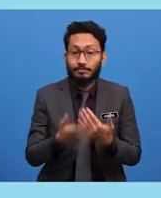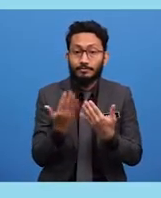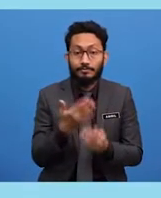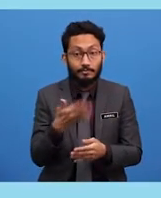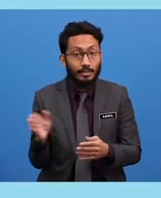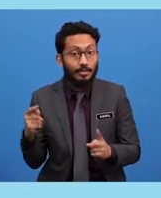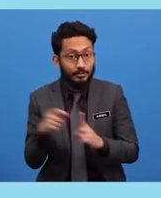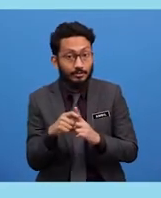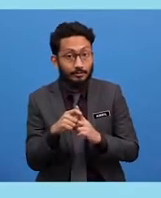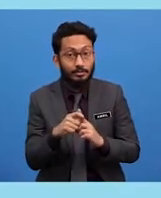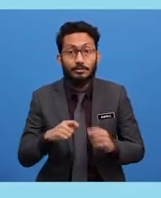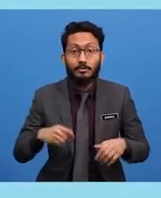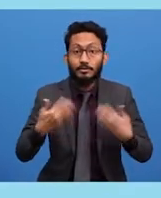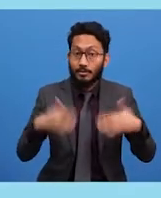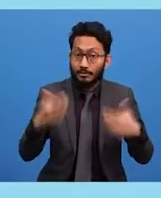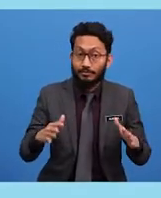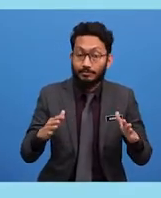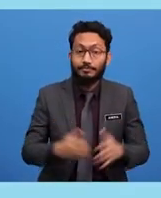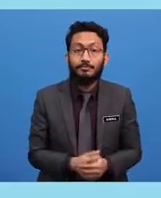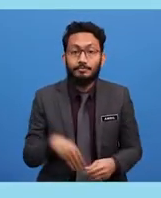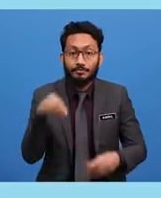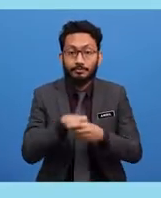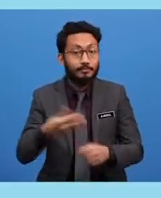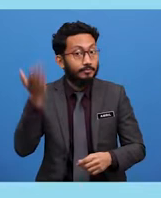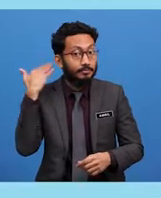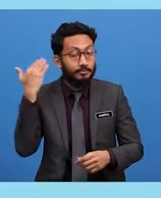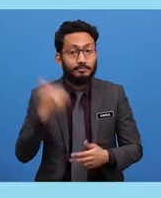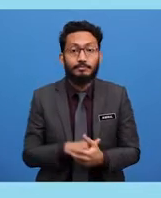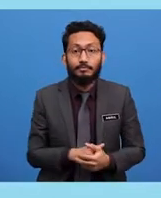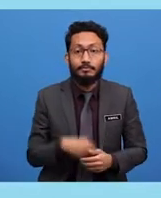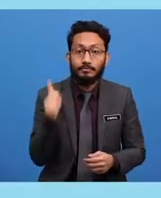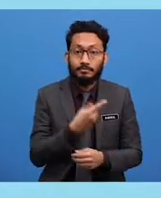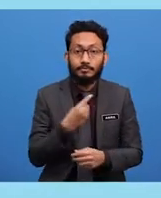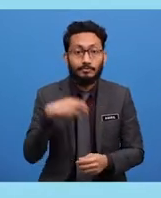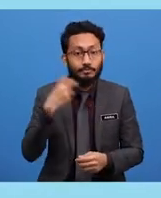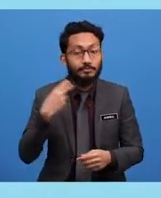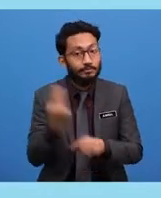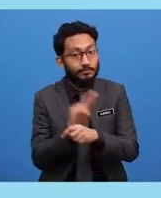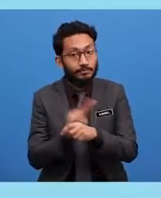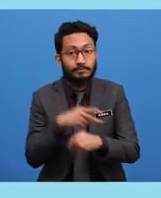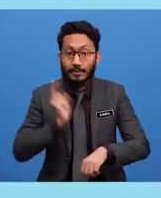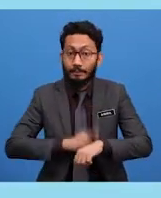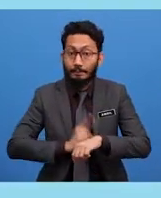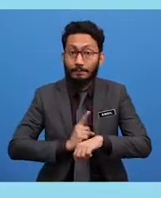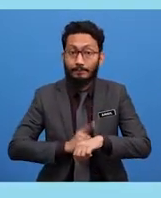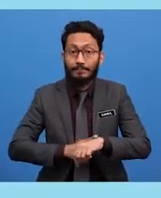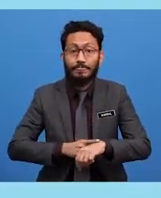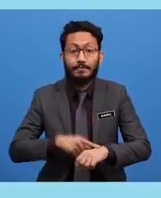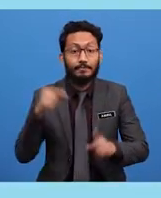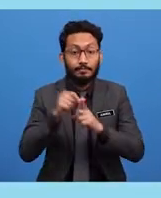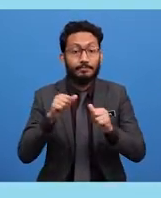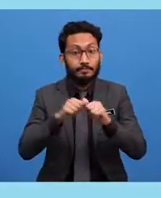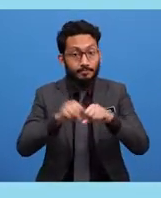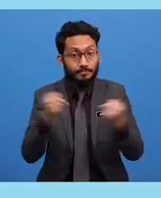have learned that simple past tense are actions that have been done in the past. We normally